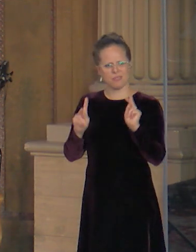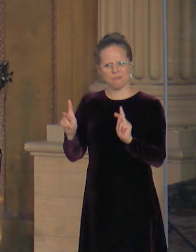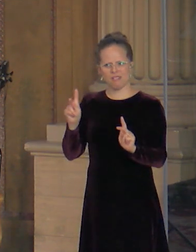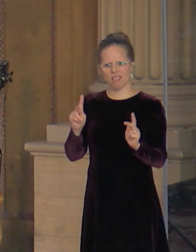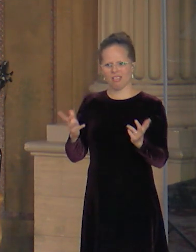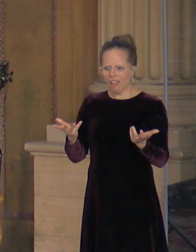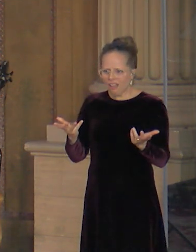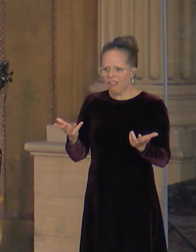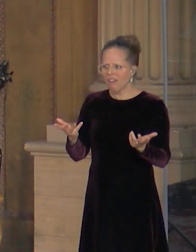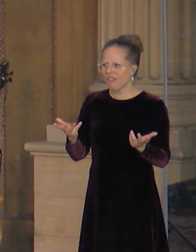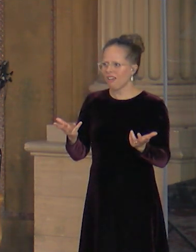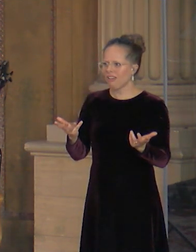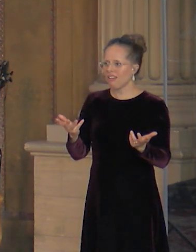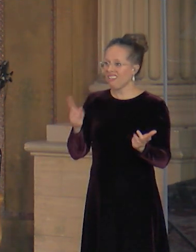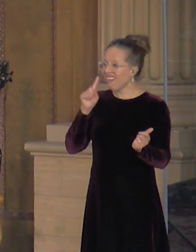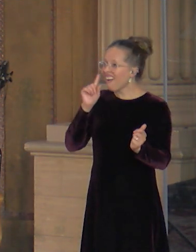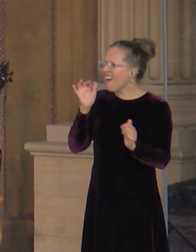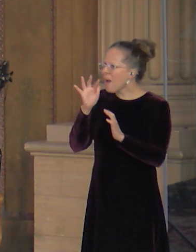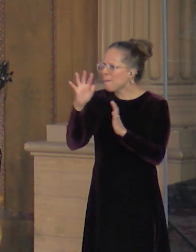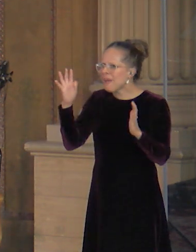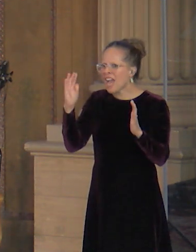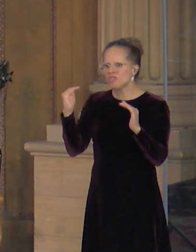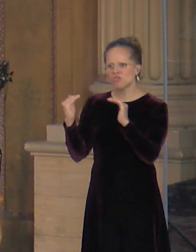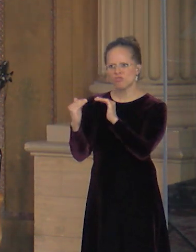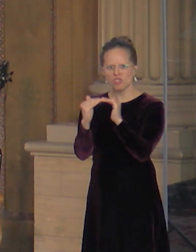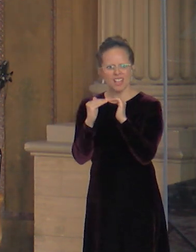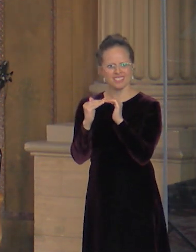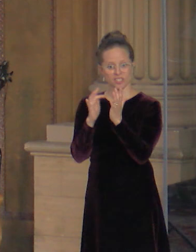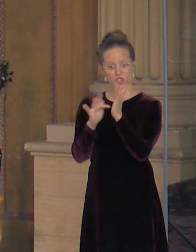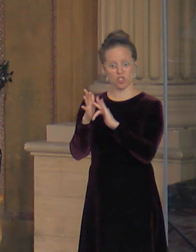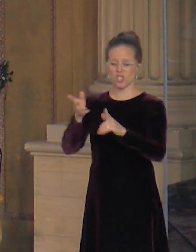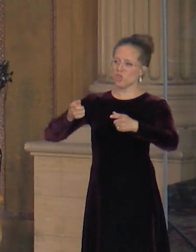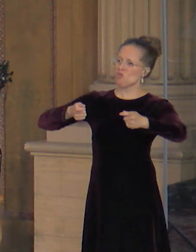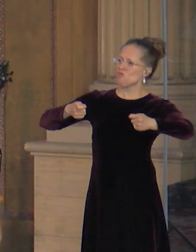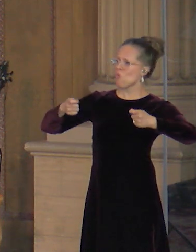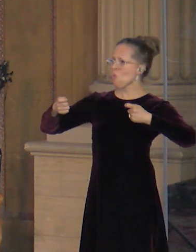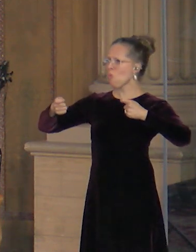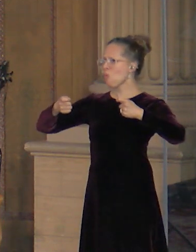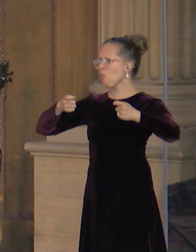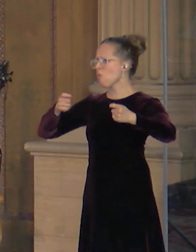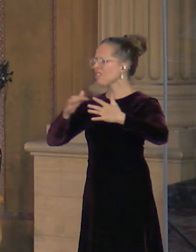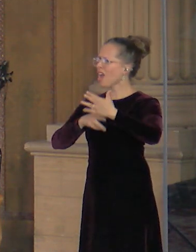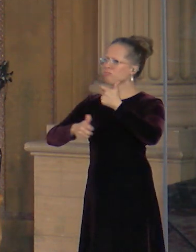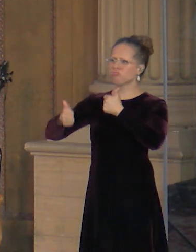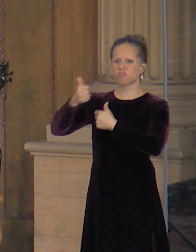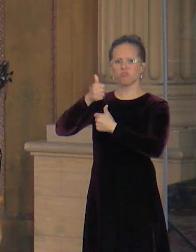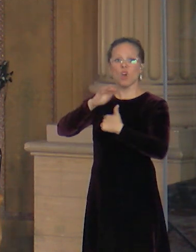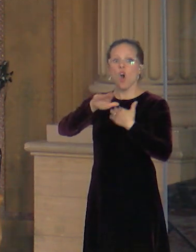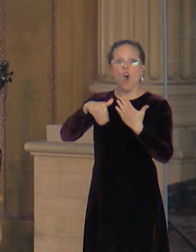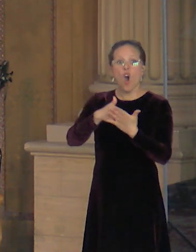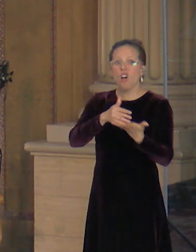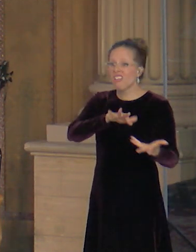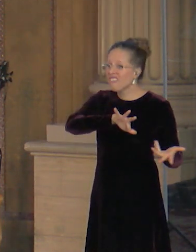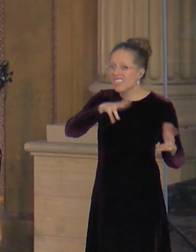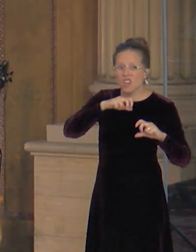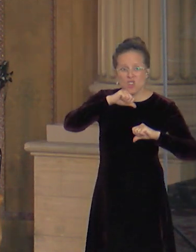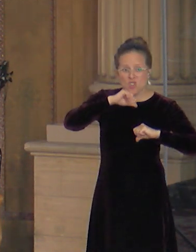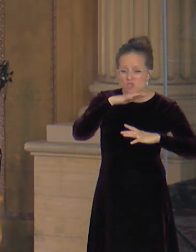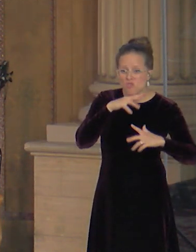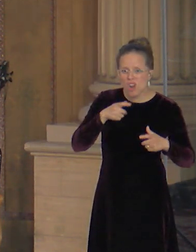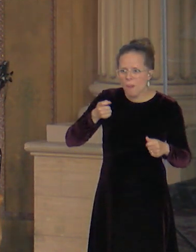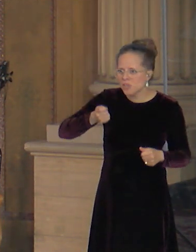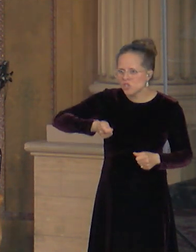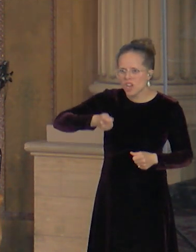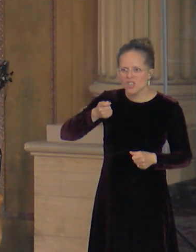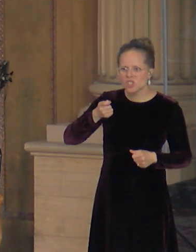imagine if there was justice with Jesus ruling and reigning all of the corrupt judges all get thrown out and now justice rules think of